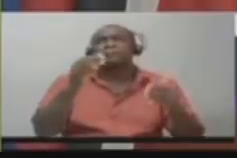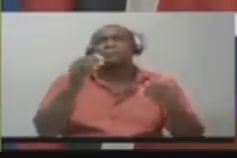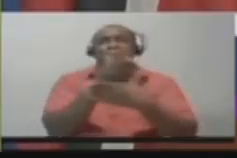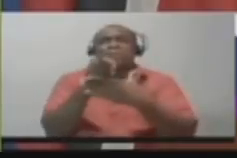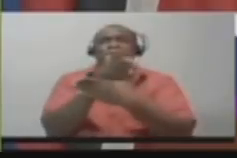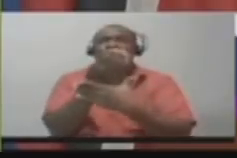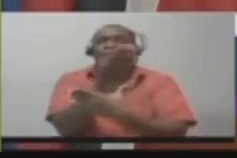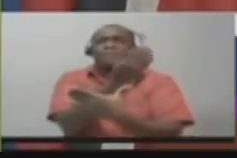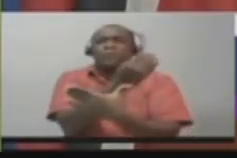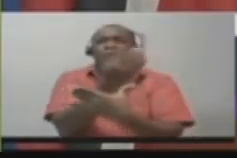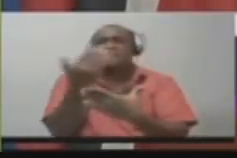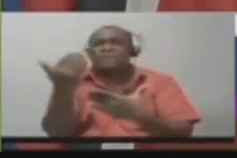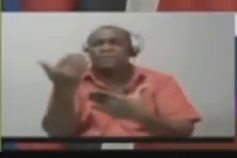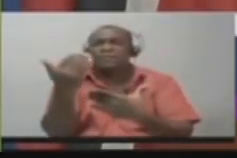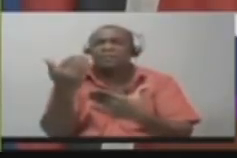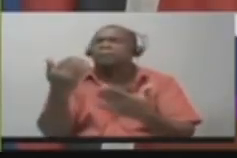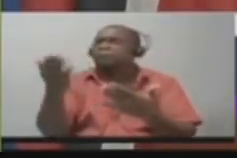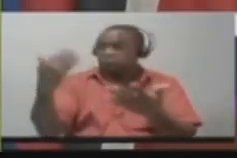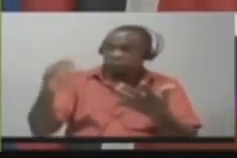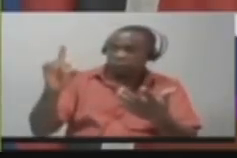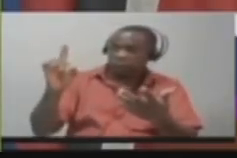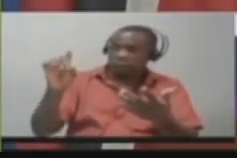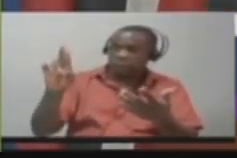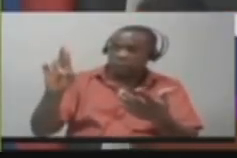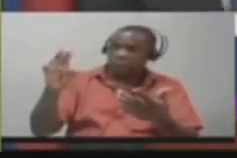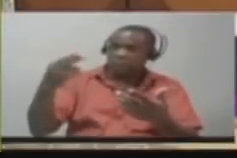So Dr. Hines could give you the exact figures for Trinidad.